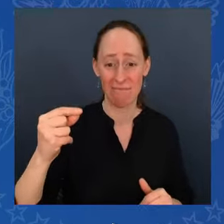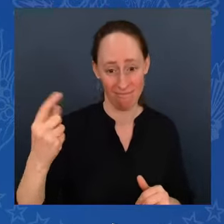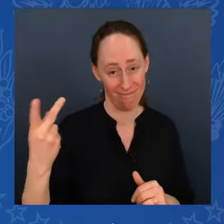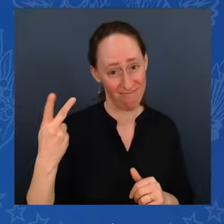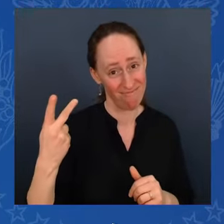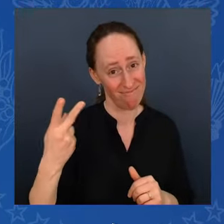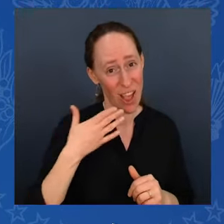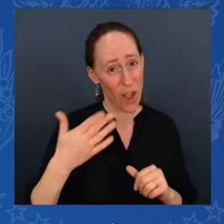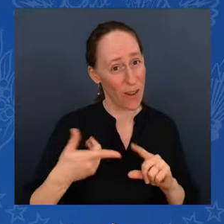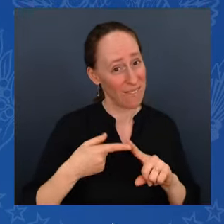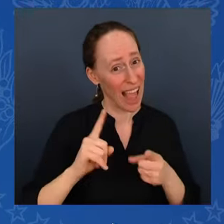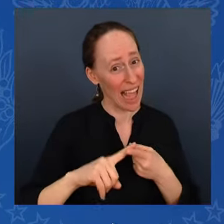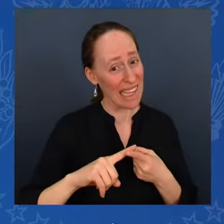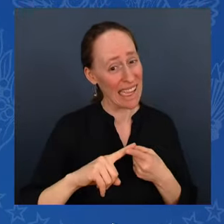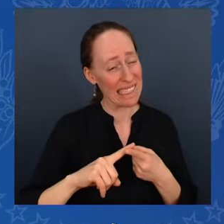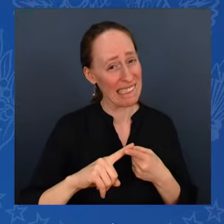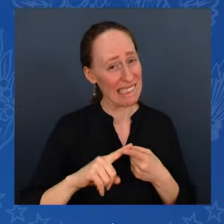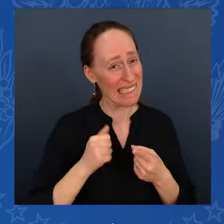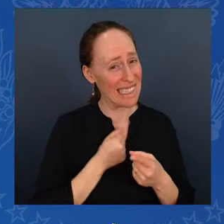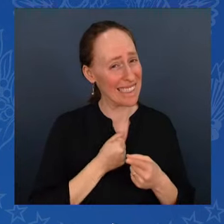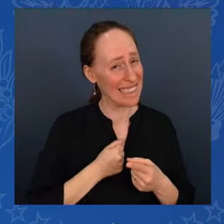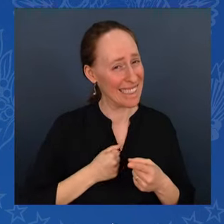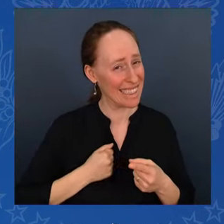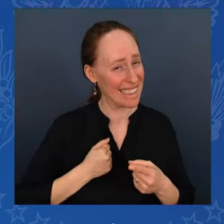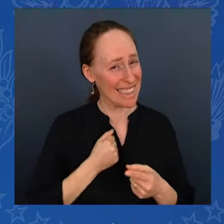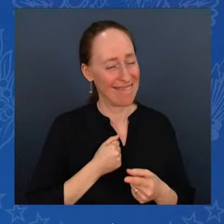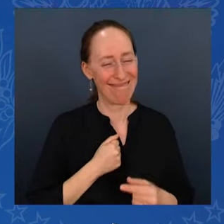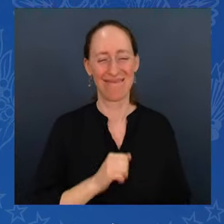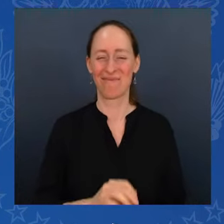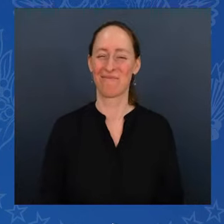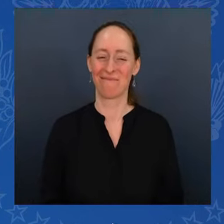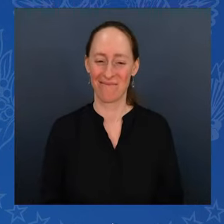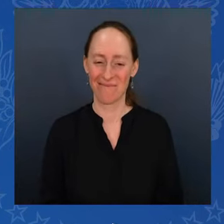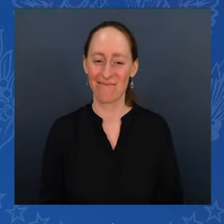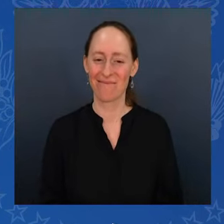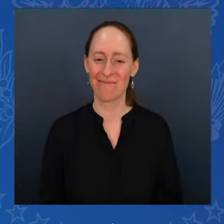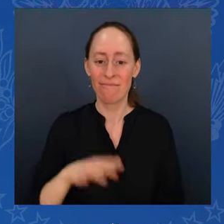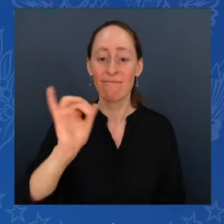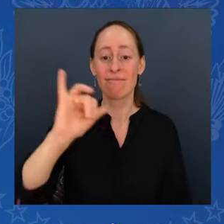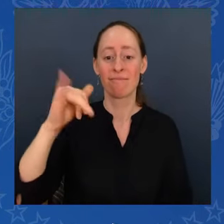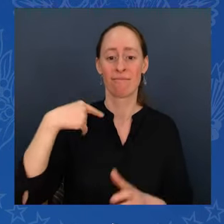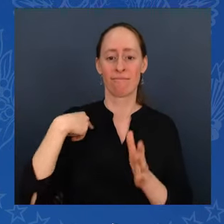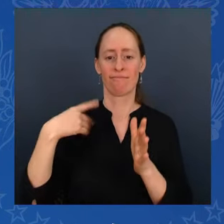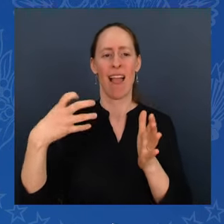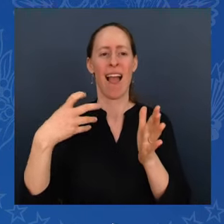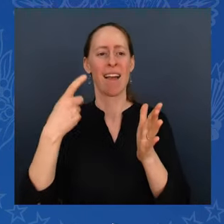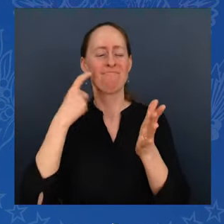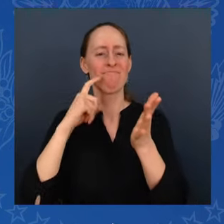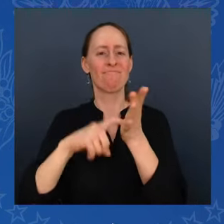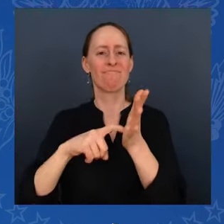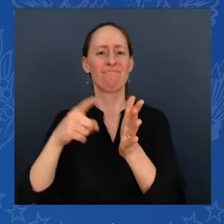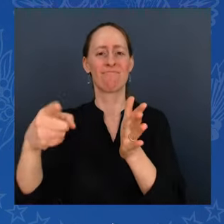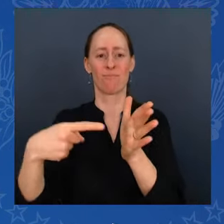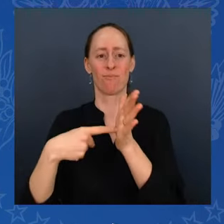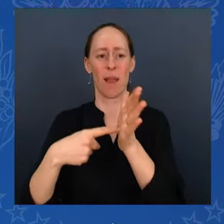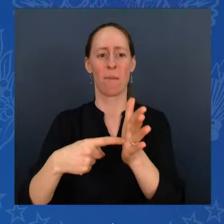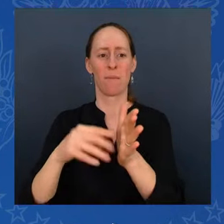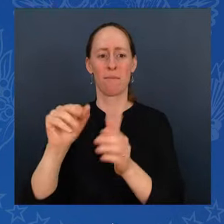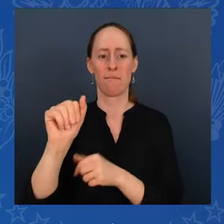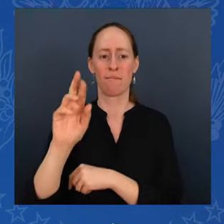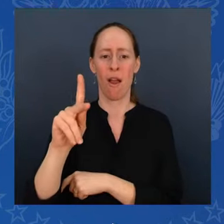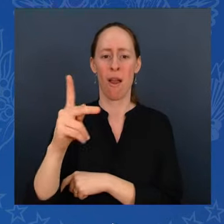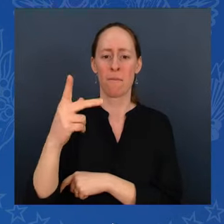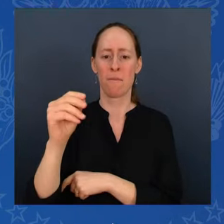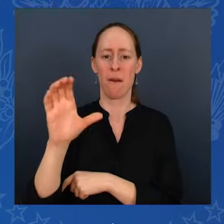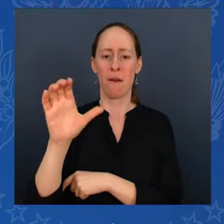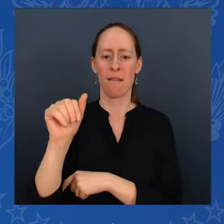And Mark, thank you, Representative. Thanks for the passport to get into the district. I appreciate it. You're doing a hell of a job. And Madison,